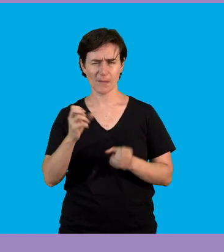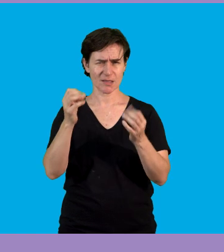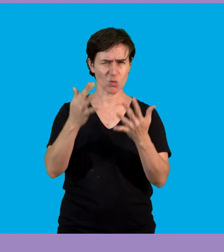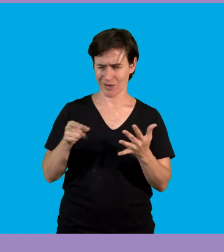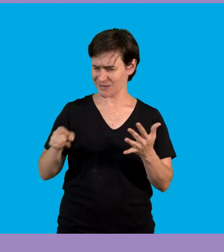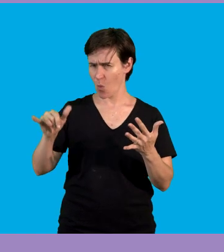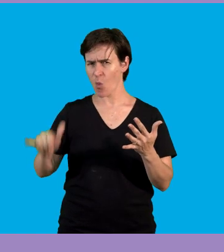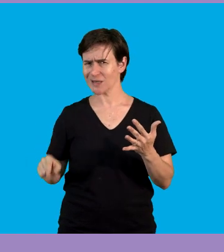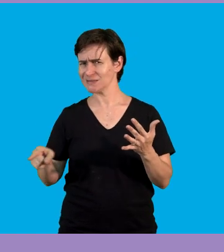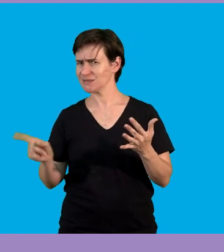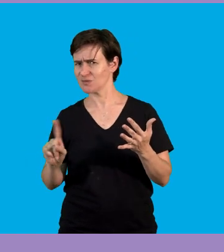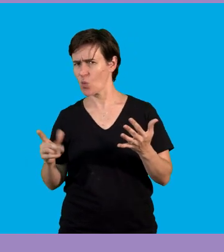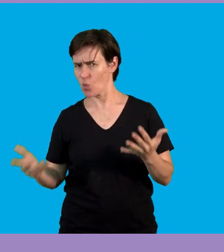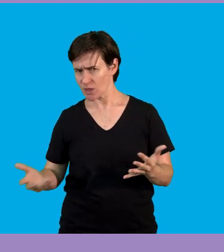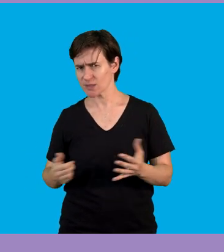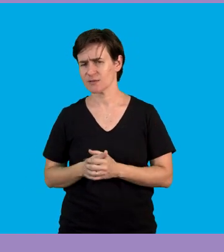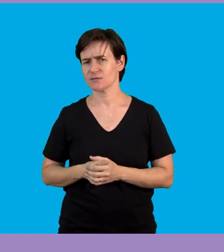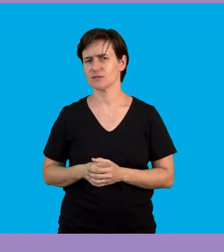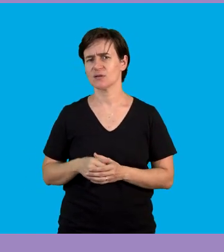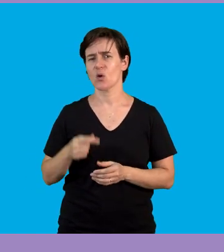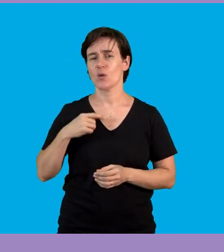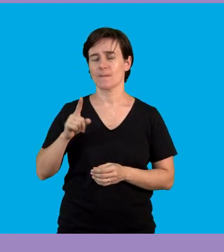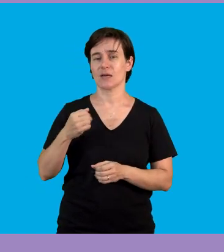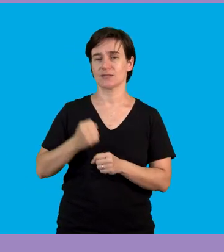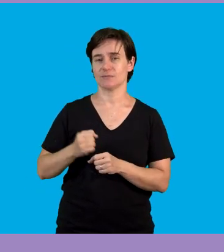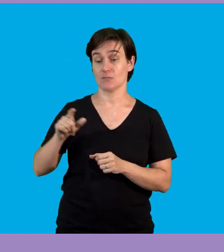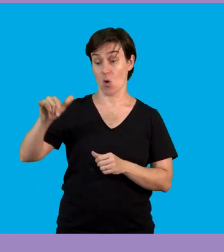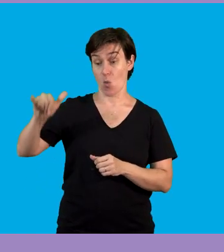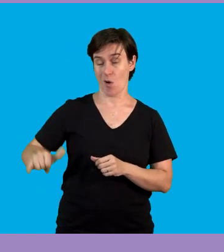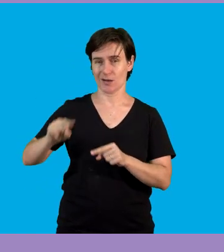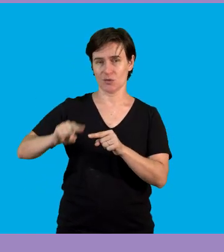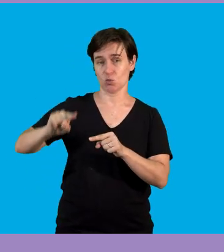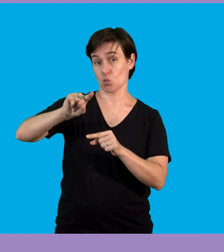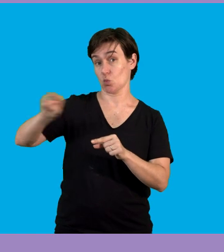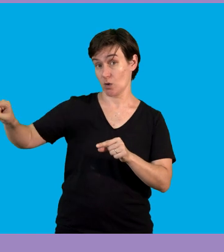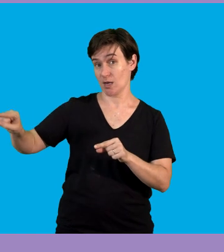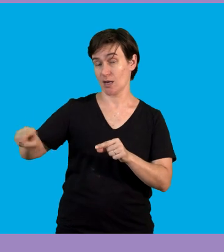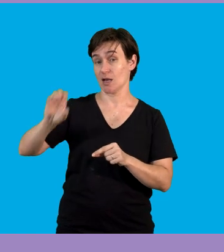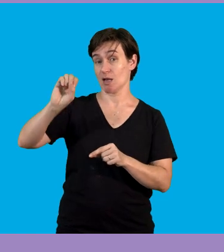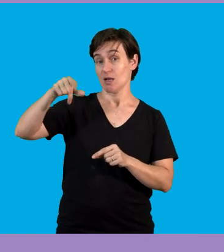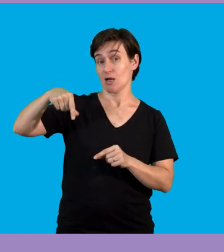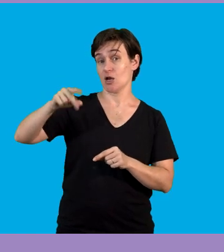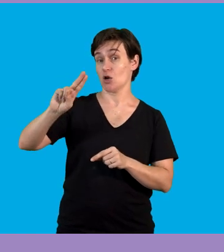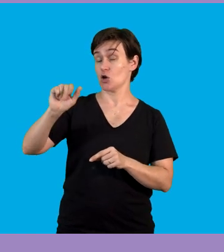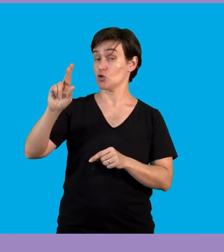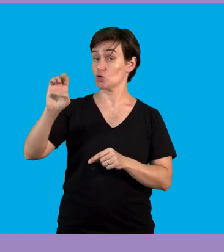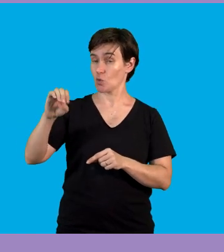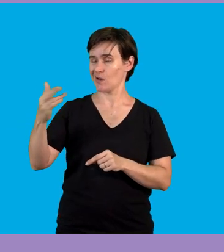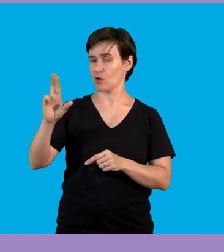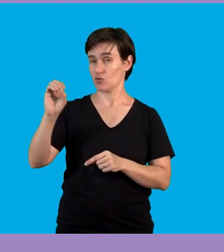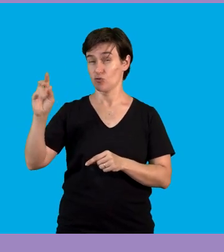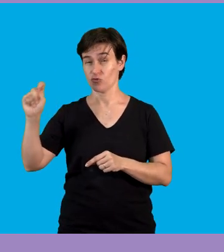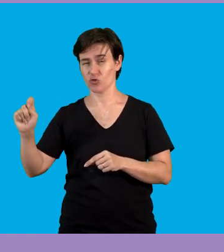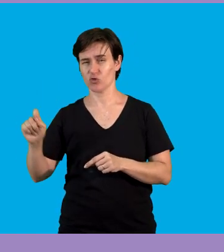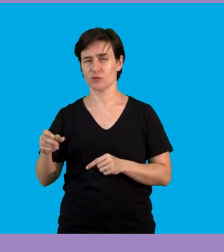our unknown value, we are going to square root both sides. Now, the square root of 144